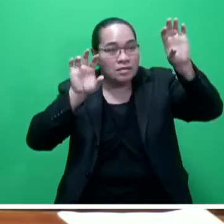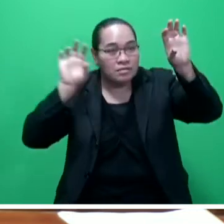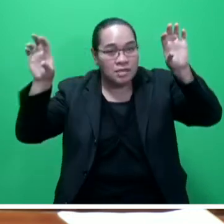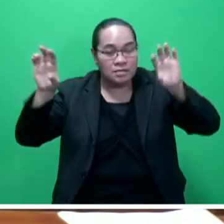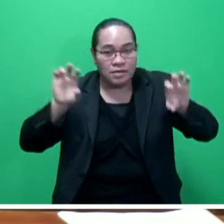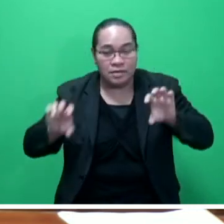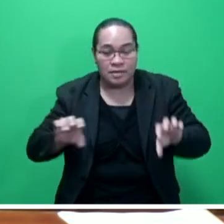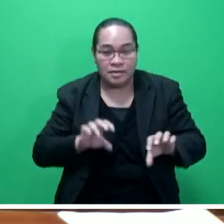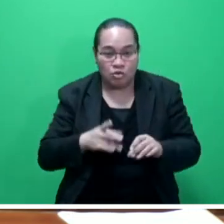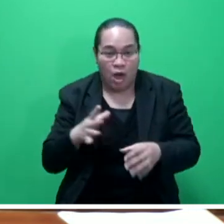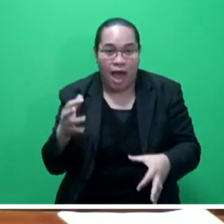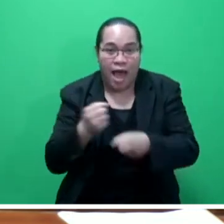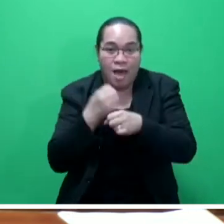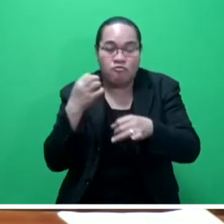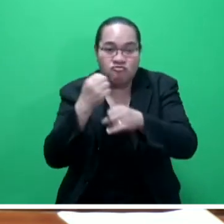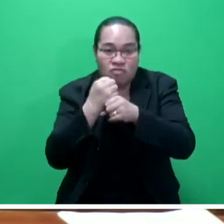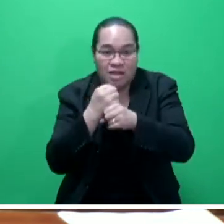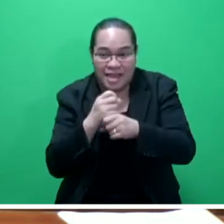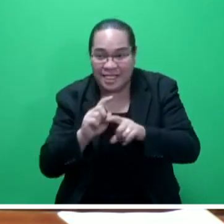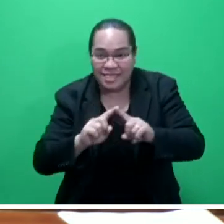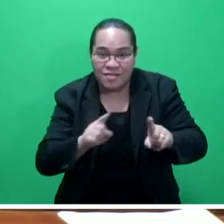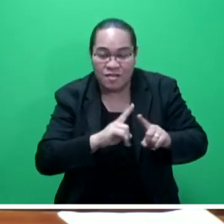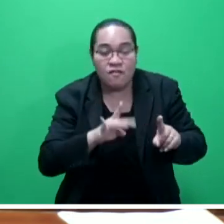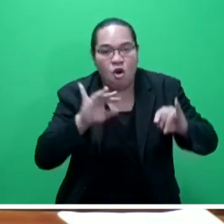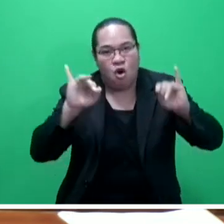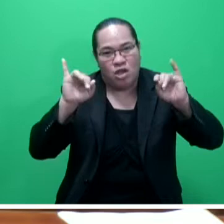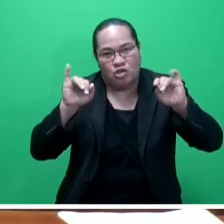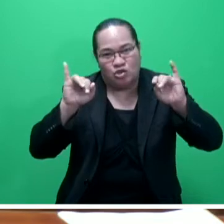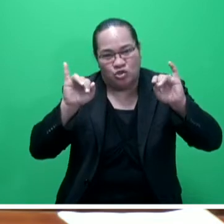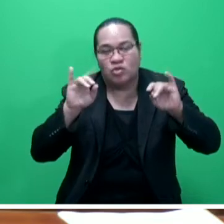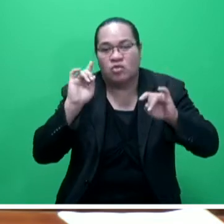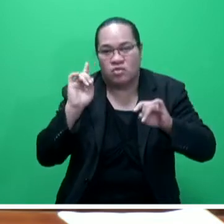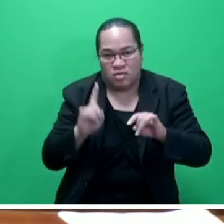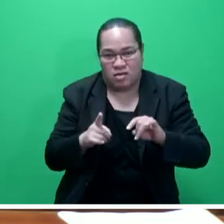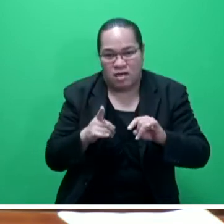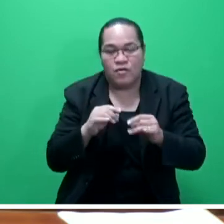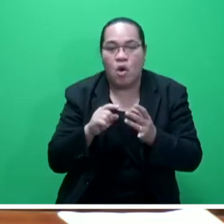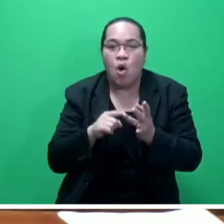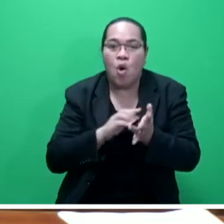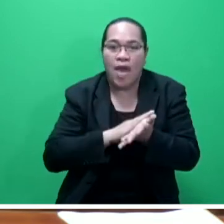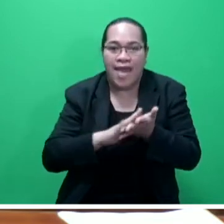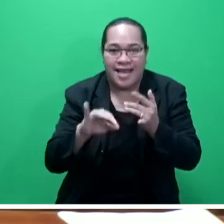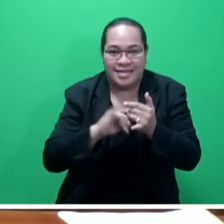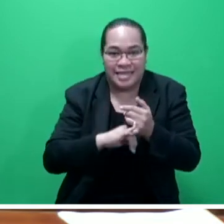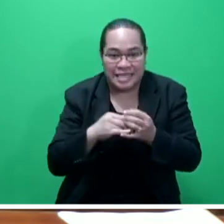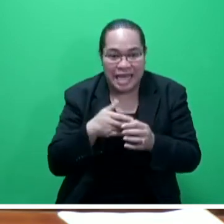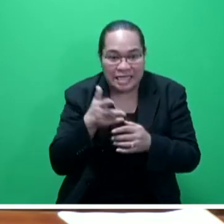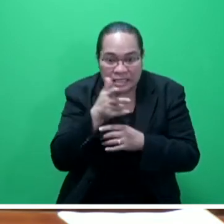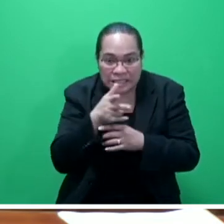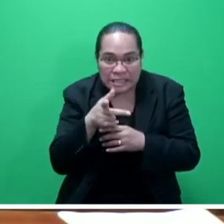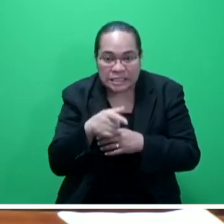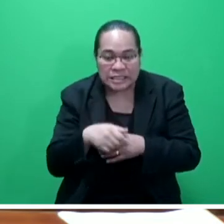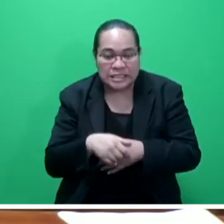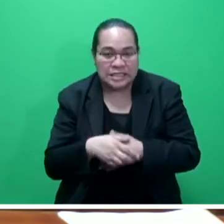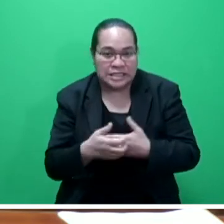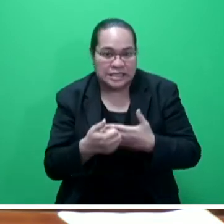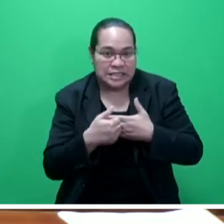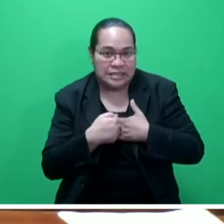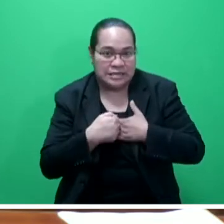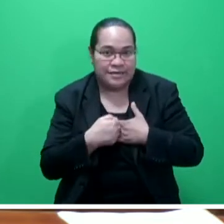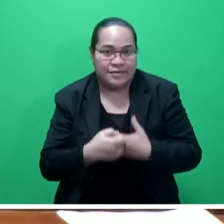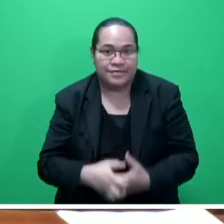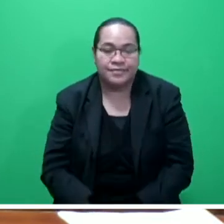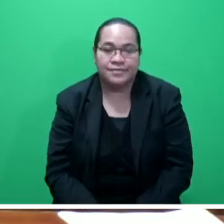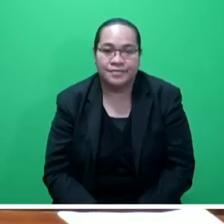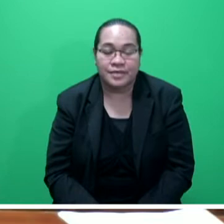current infrastructure, which will also address issues related to OHS and security concerns. For the